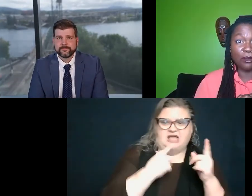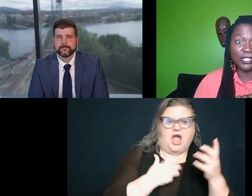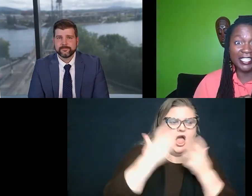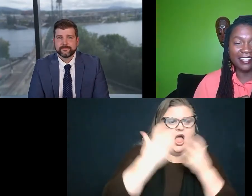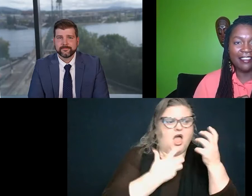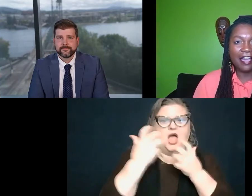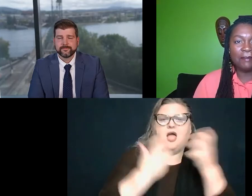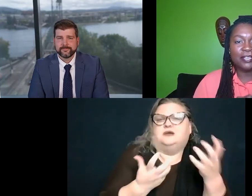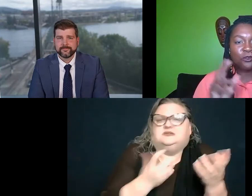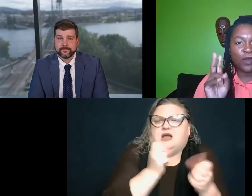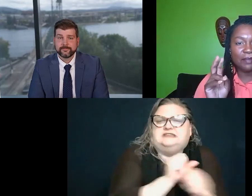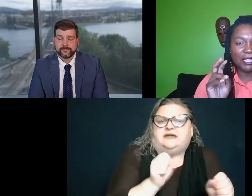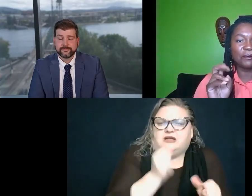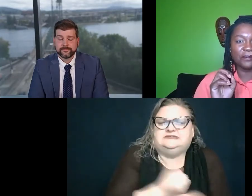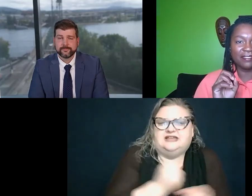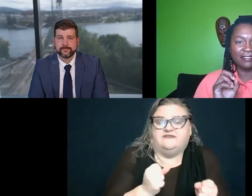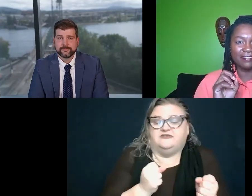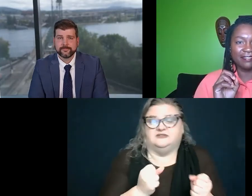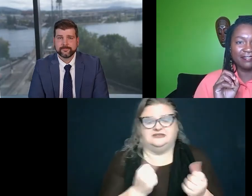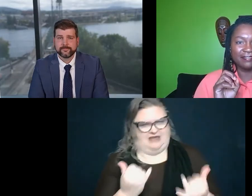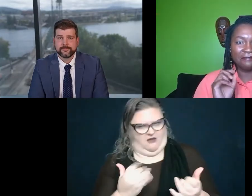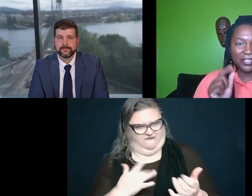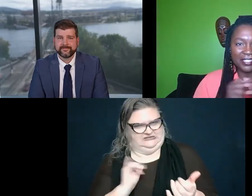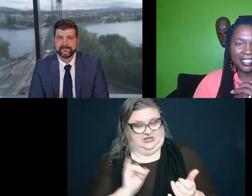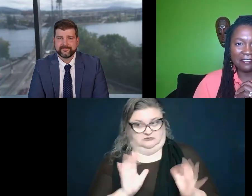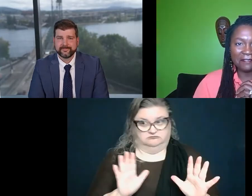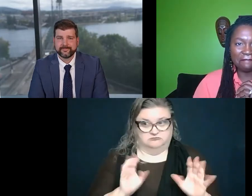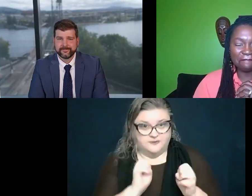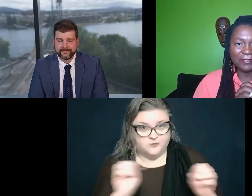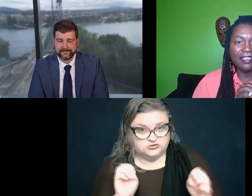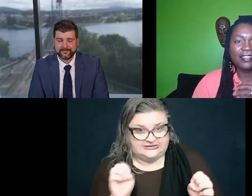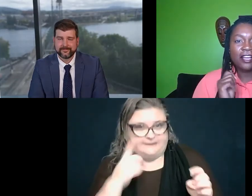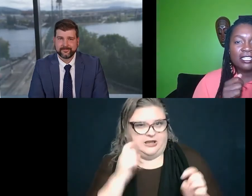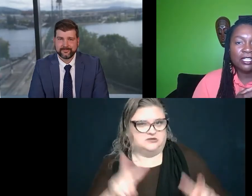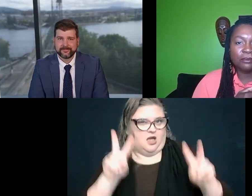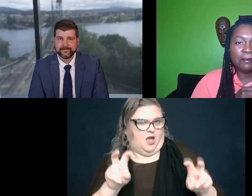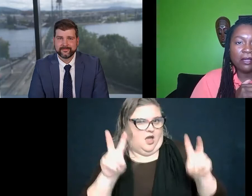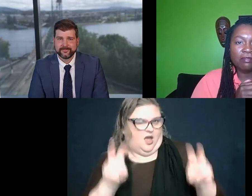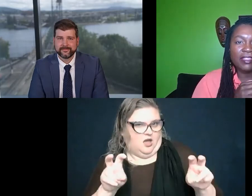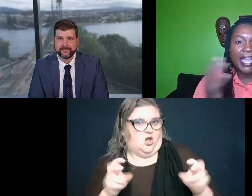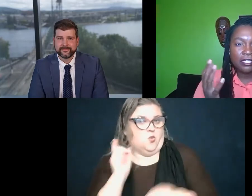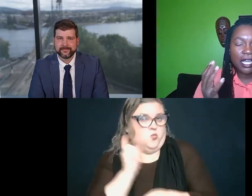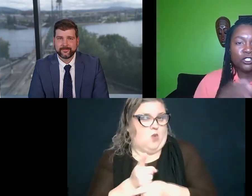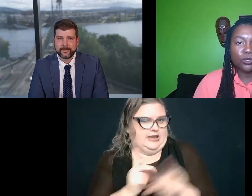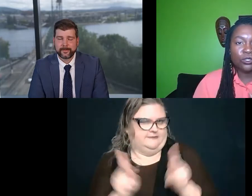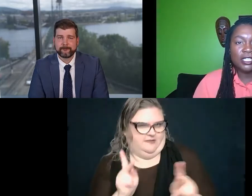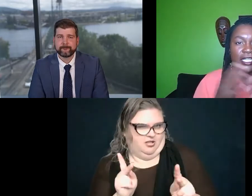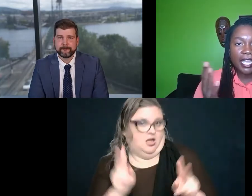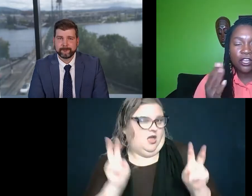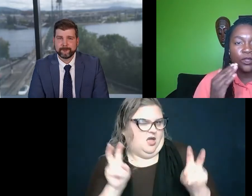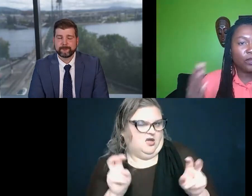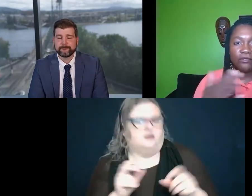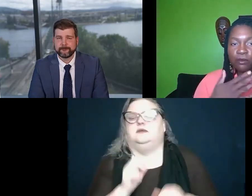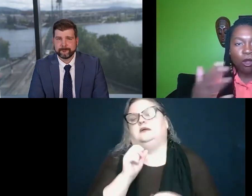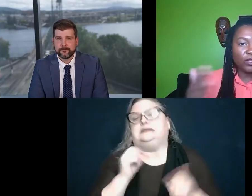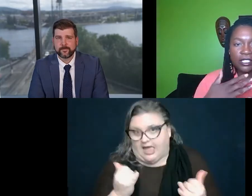even be considered an emergency, because the right people feel unsafe. Talk to me a little bit about that. As you're